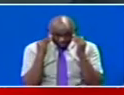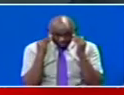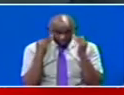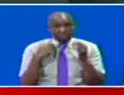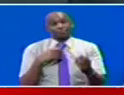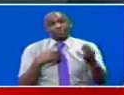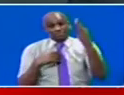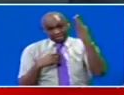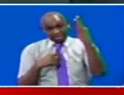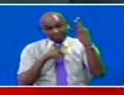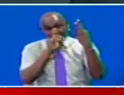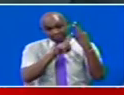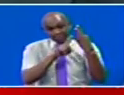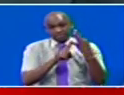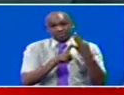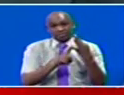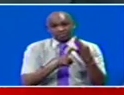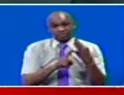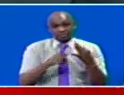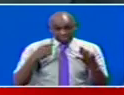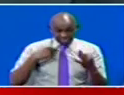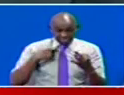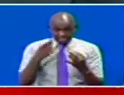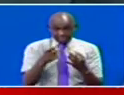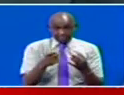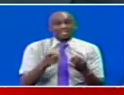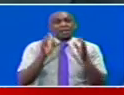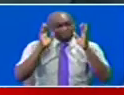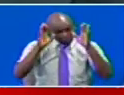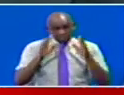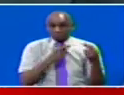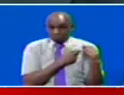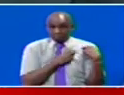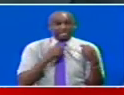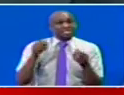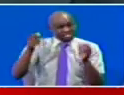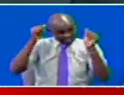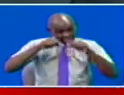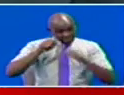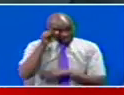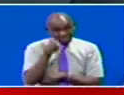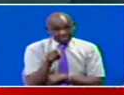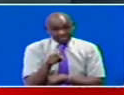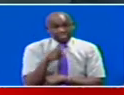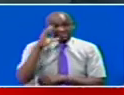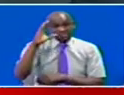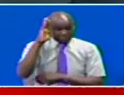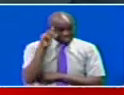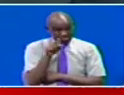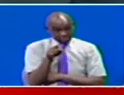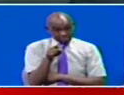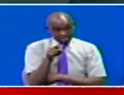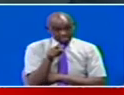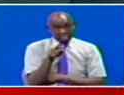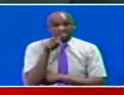Number three, that cognizant of the vital role played by the collective bargaining agreement, CBA,